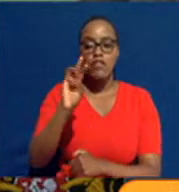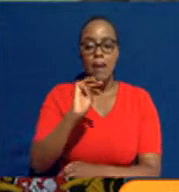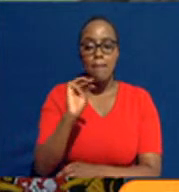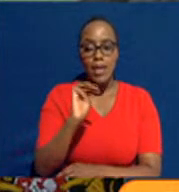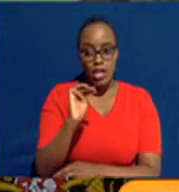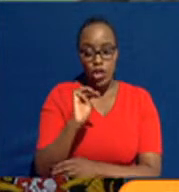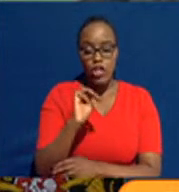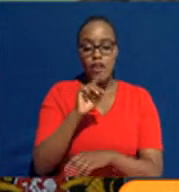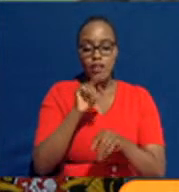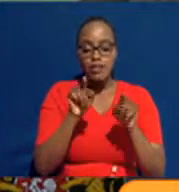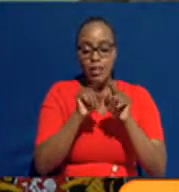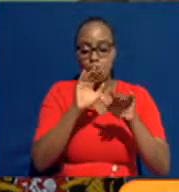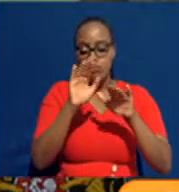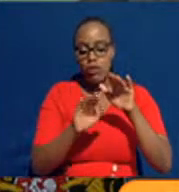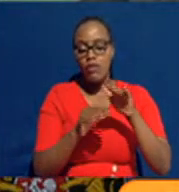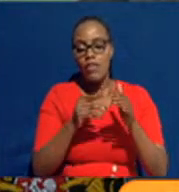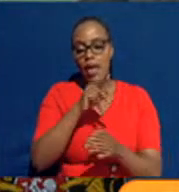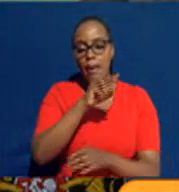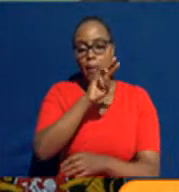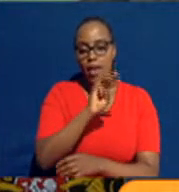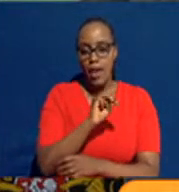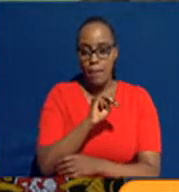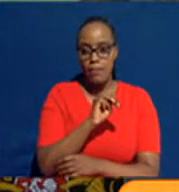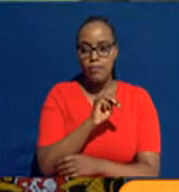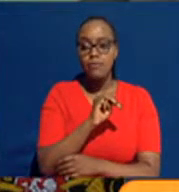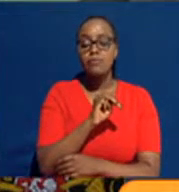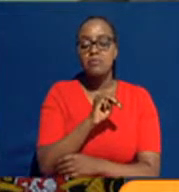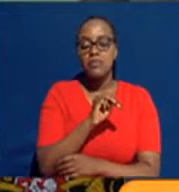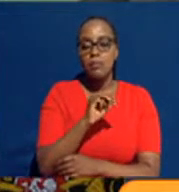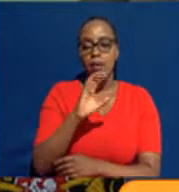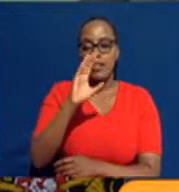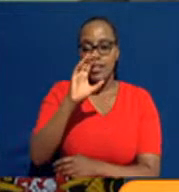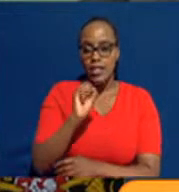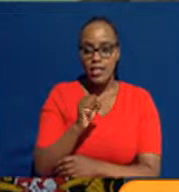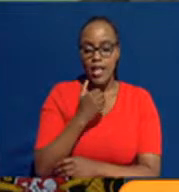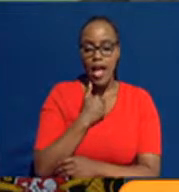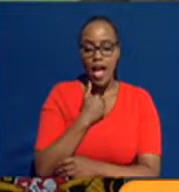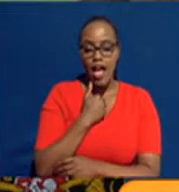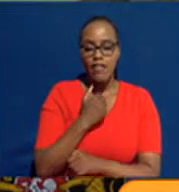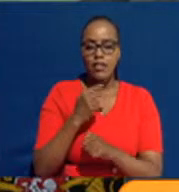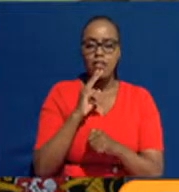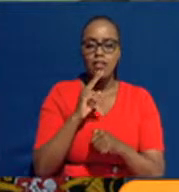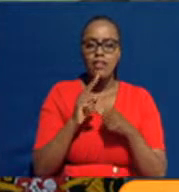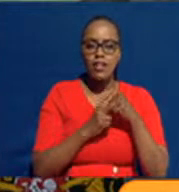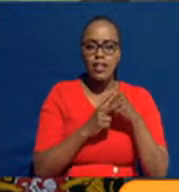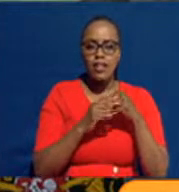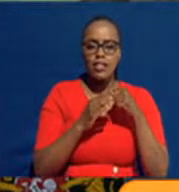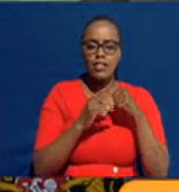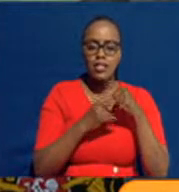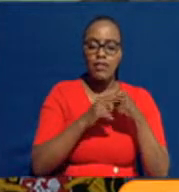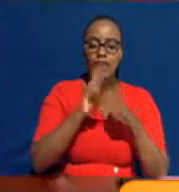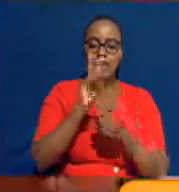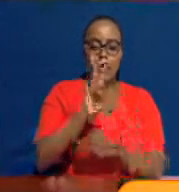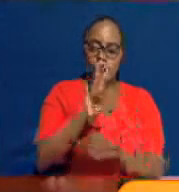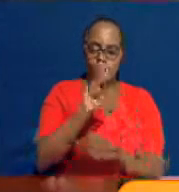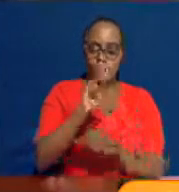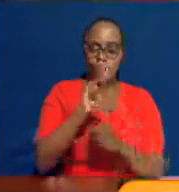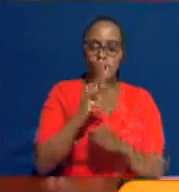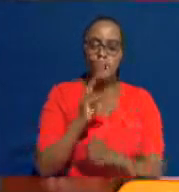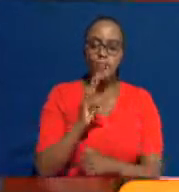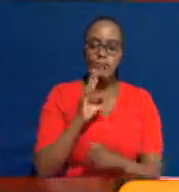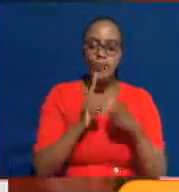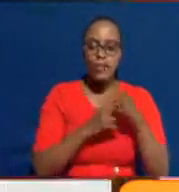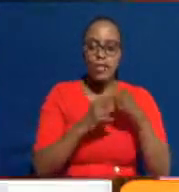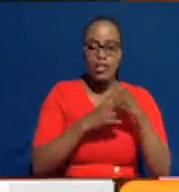shillings, while that of Prime Cabinet Secretary has a spending power of 771 million shillings. They argue